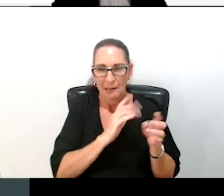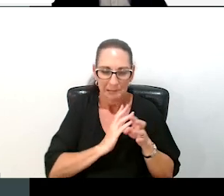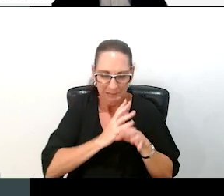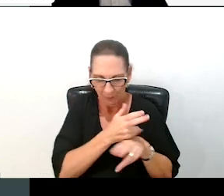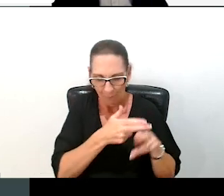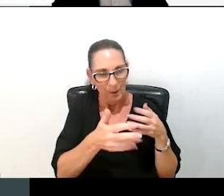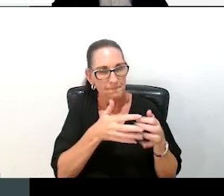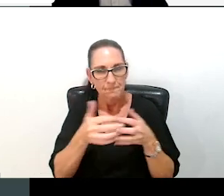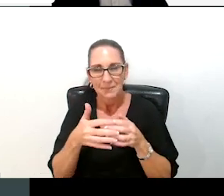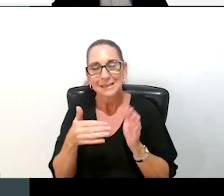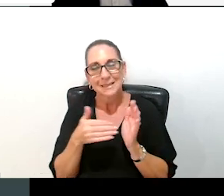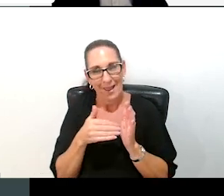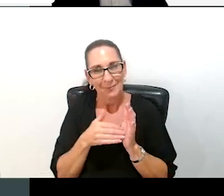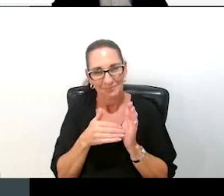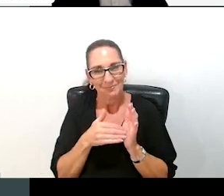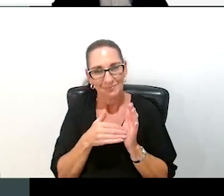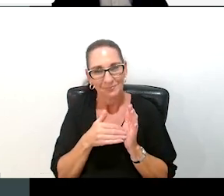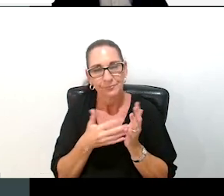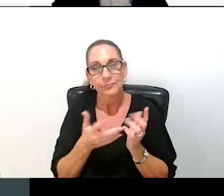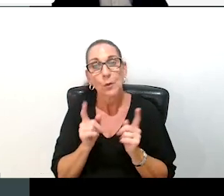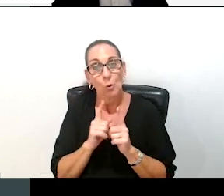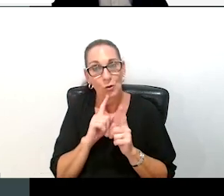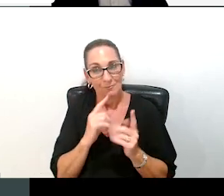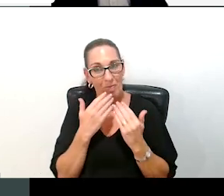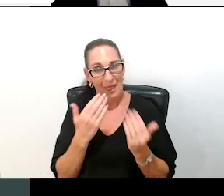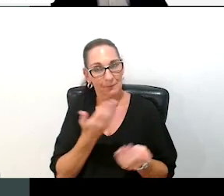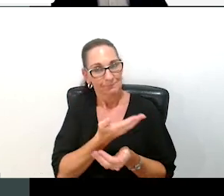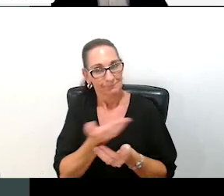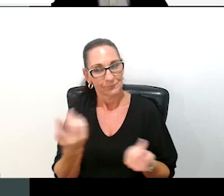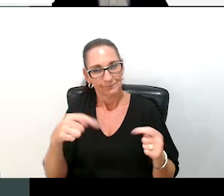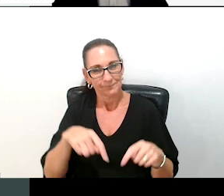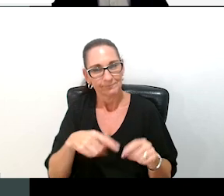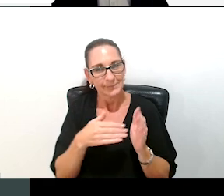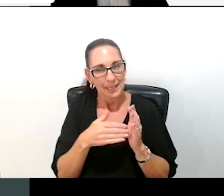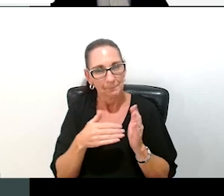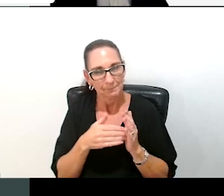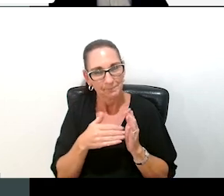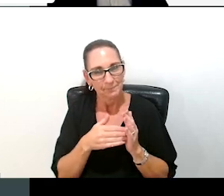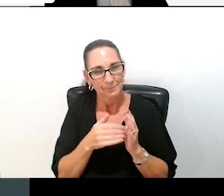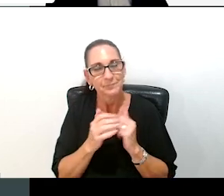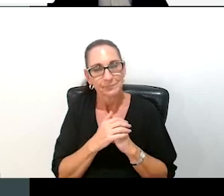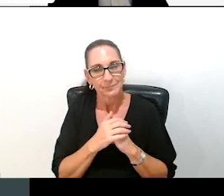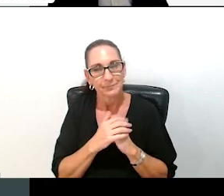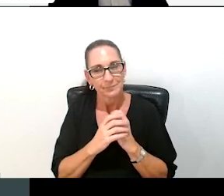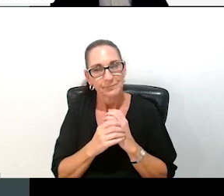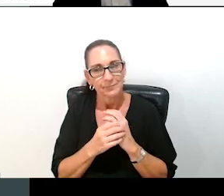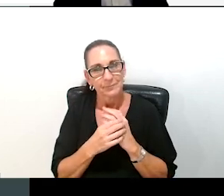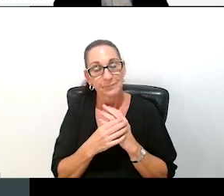works today. And I'd like to thank you for attending today. A